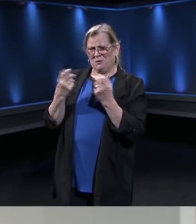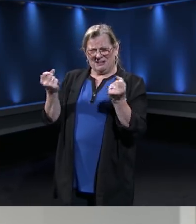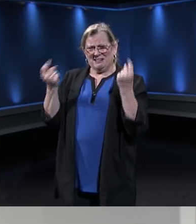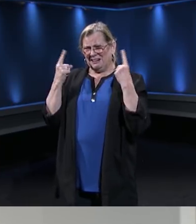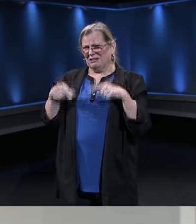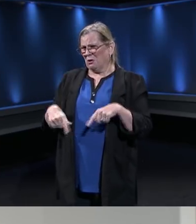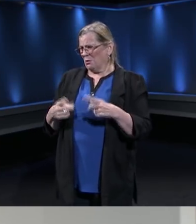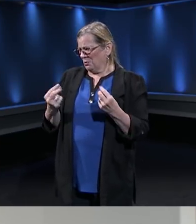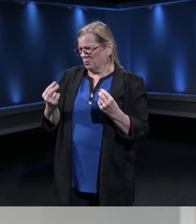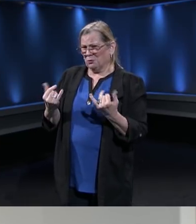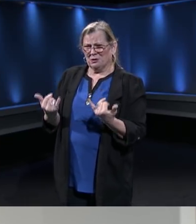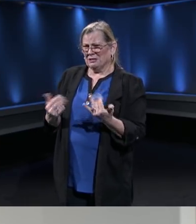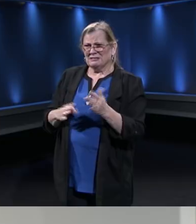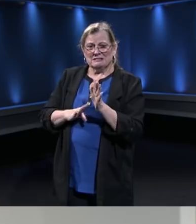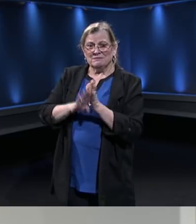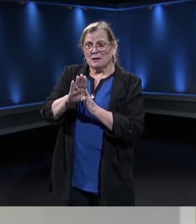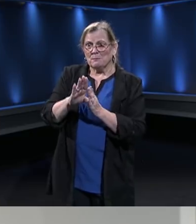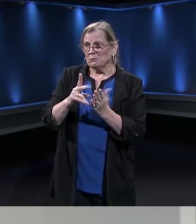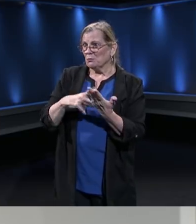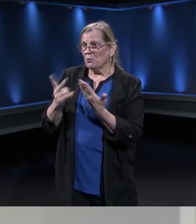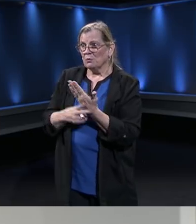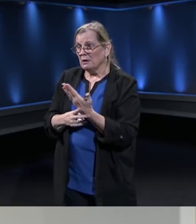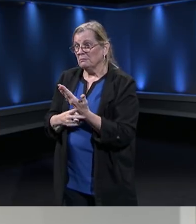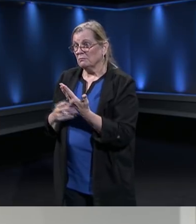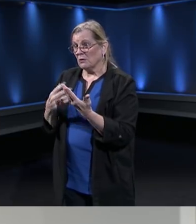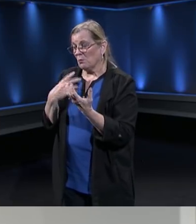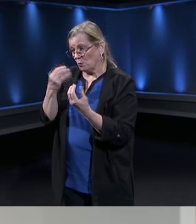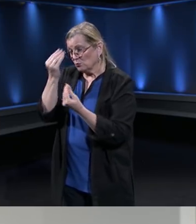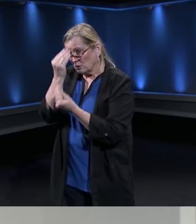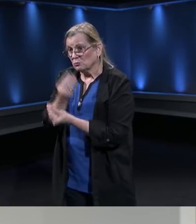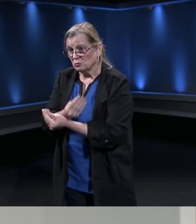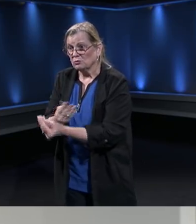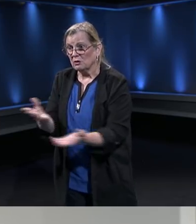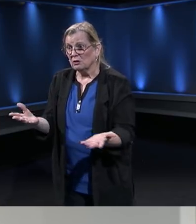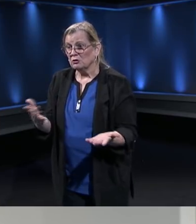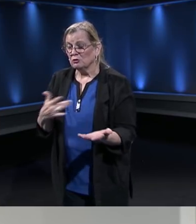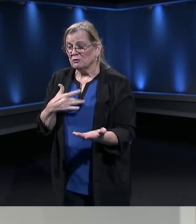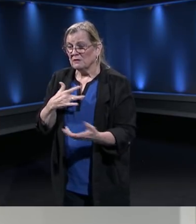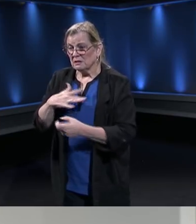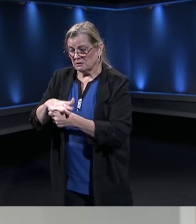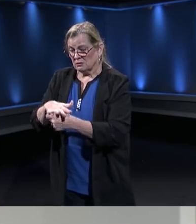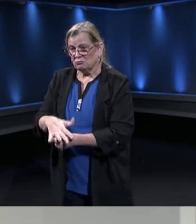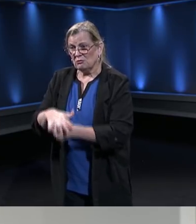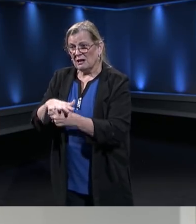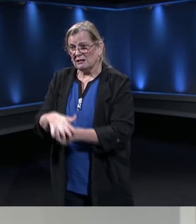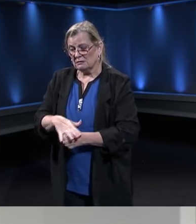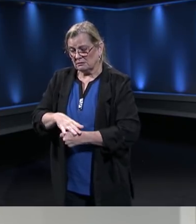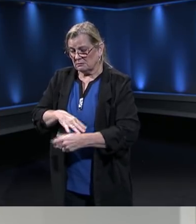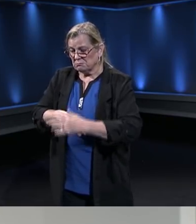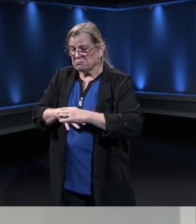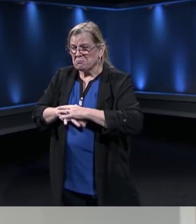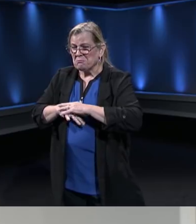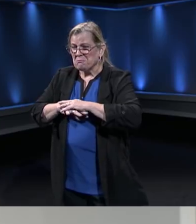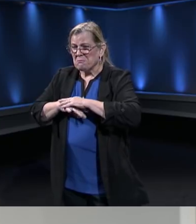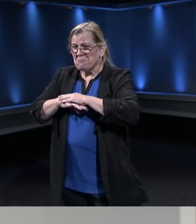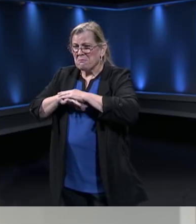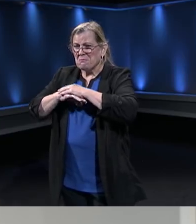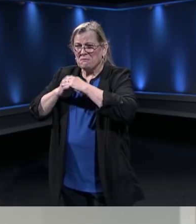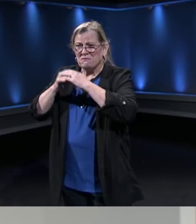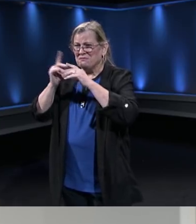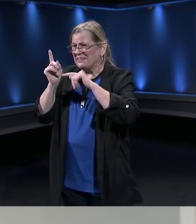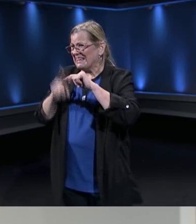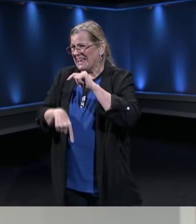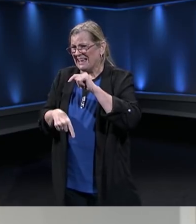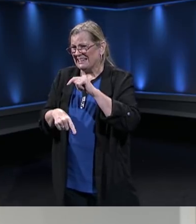know tonight is when you feel you're pushed beyond the brink, when you even feel that you're seeing